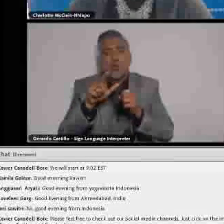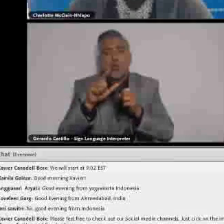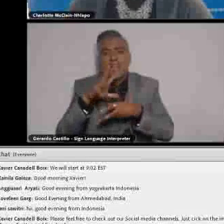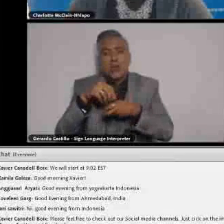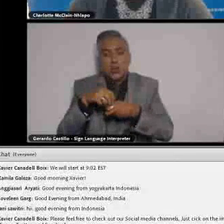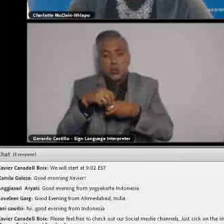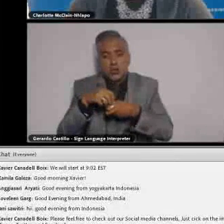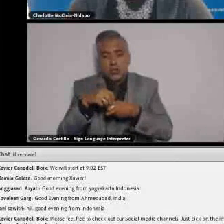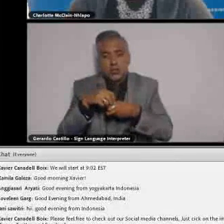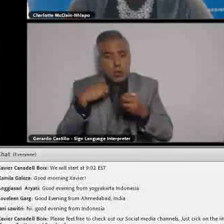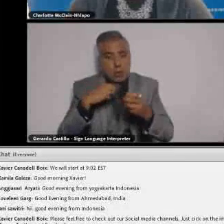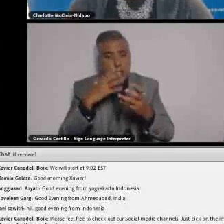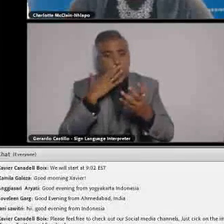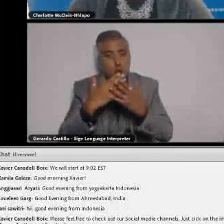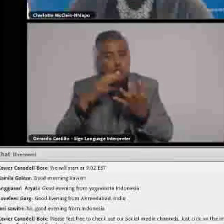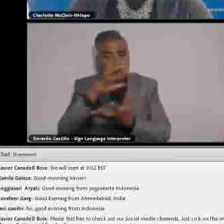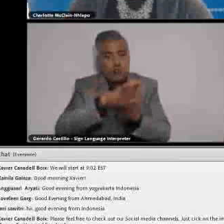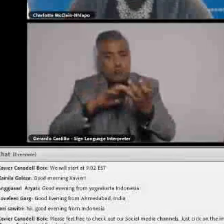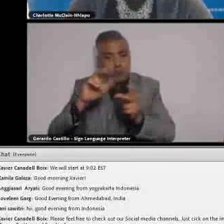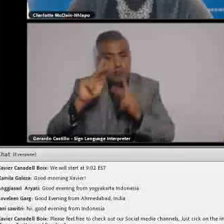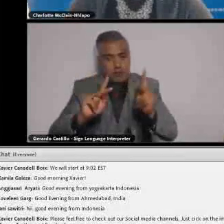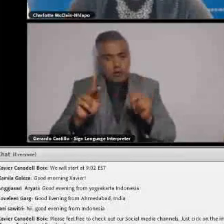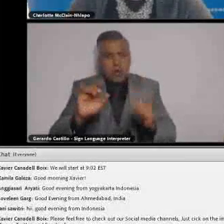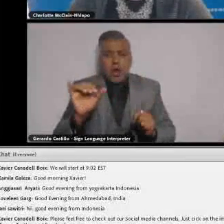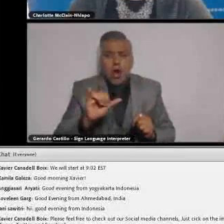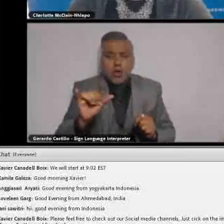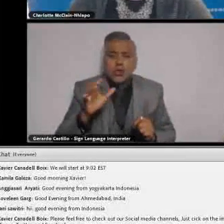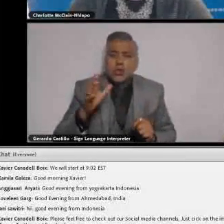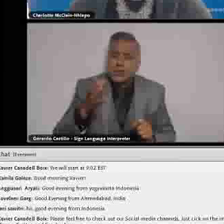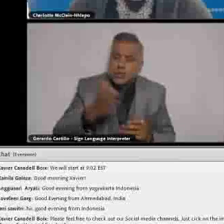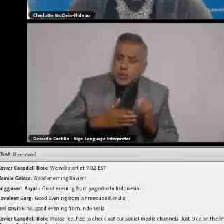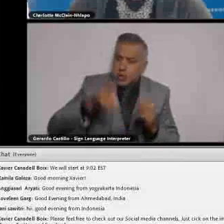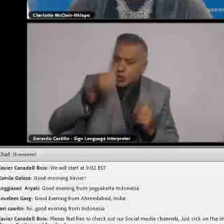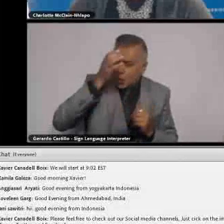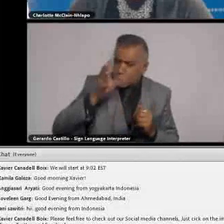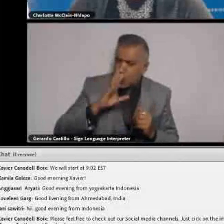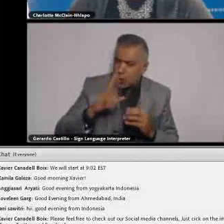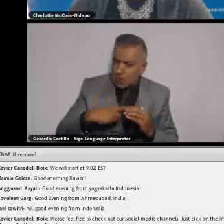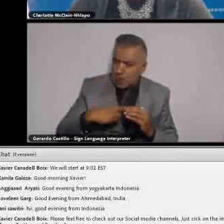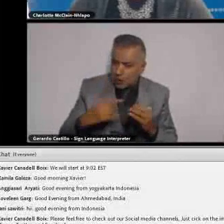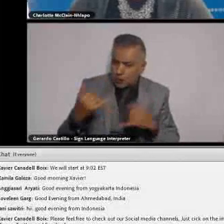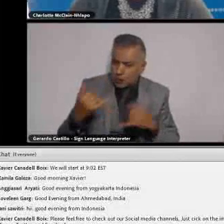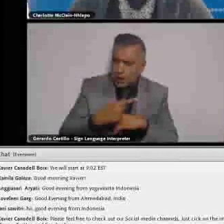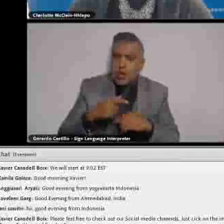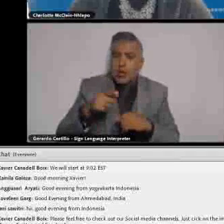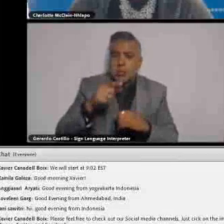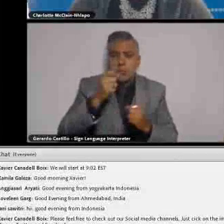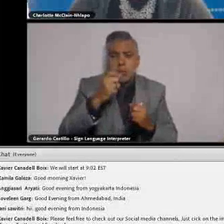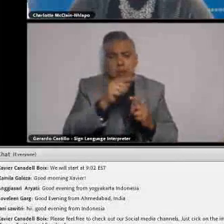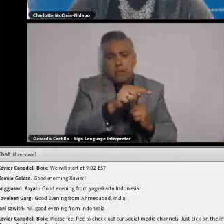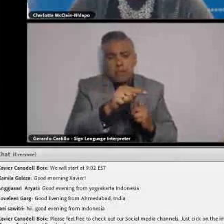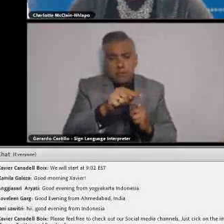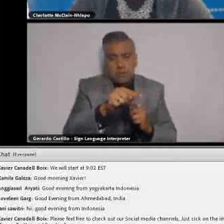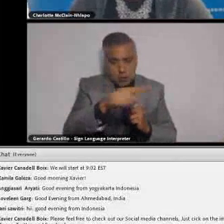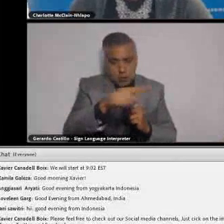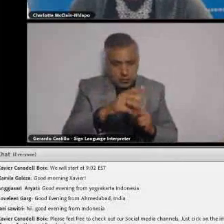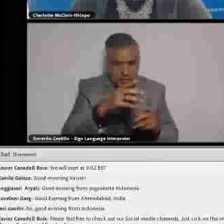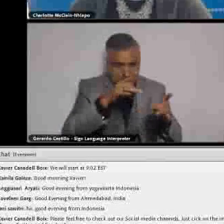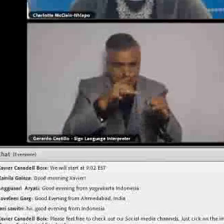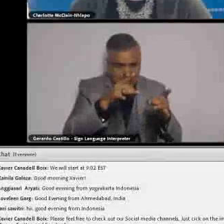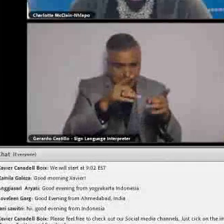people. And it also means that some of the concepts I'll be talking about today may be more familiar to some of you on the disaster risk management side